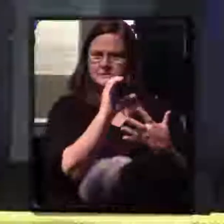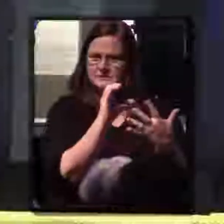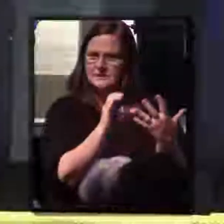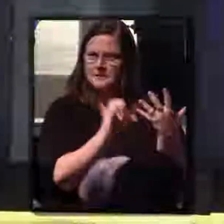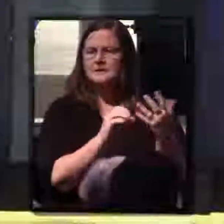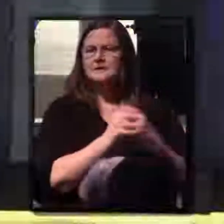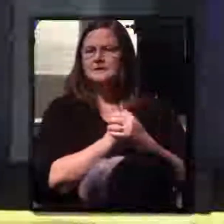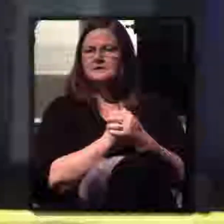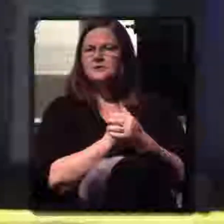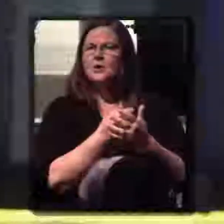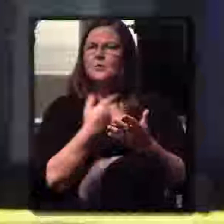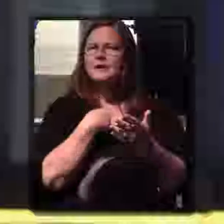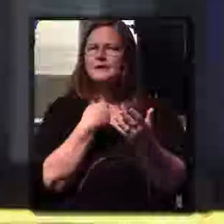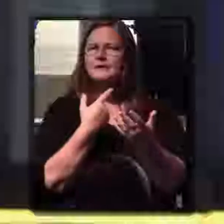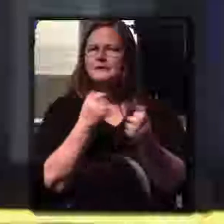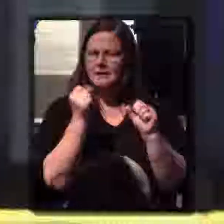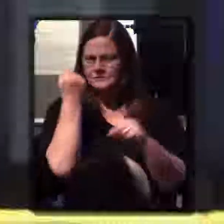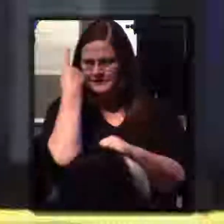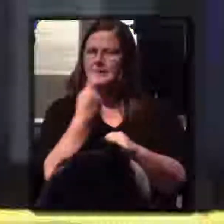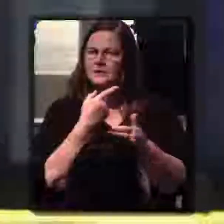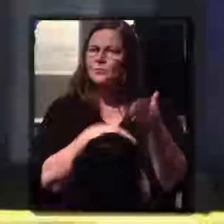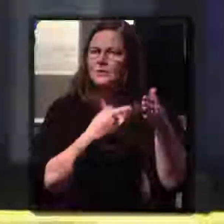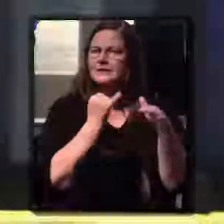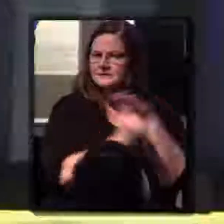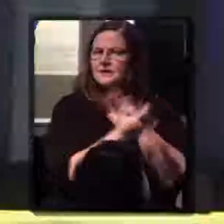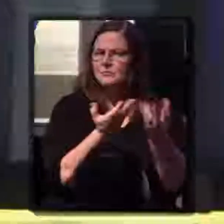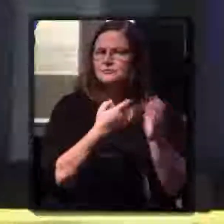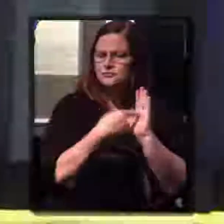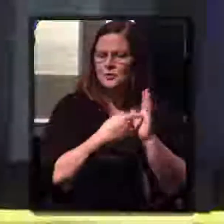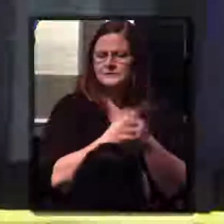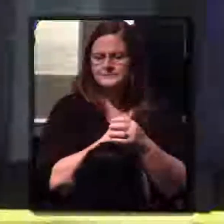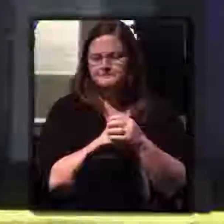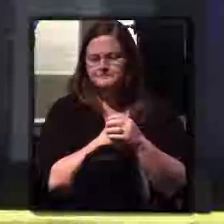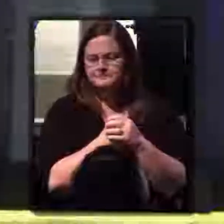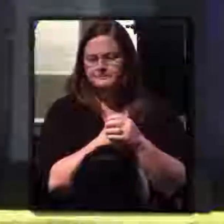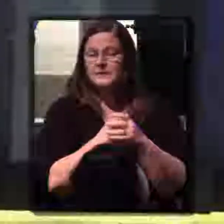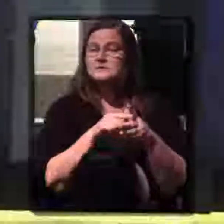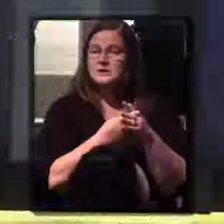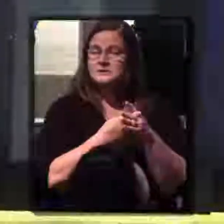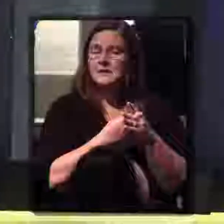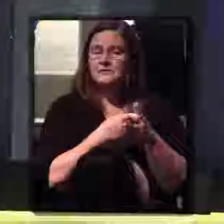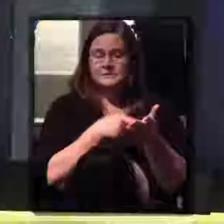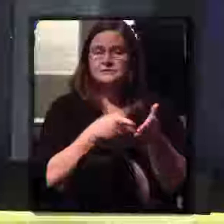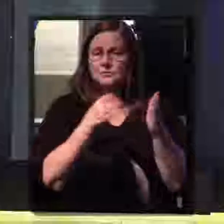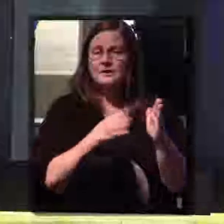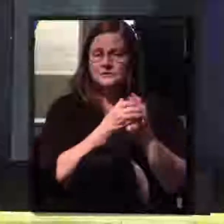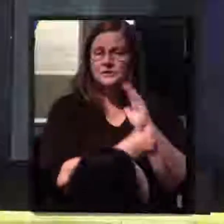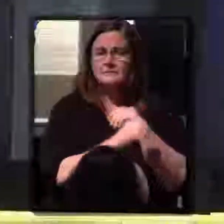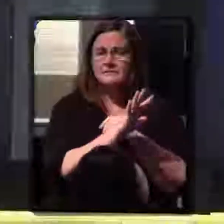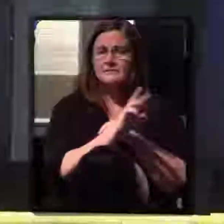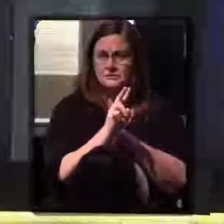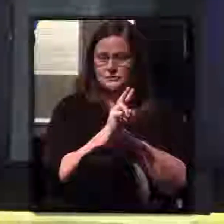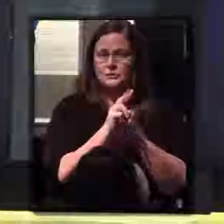overview of each of those chunks so we get a picture of what it is that Isaiah wants us to see. Because he